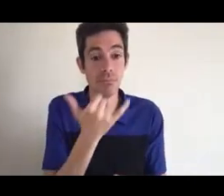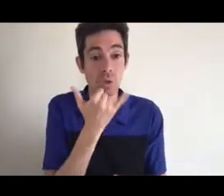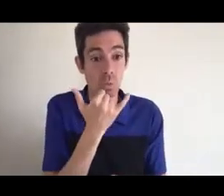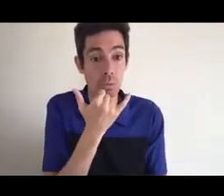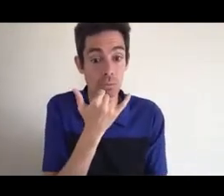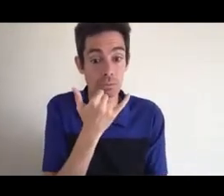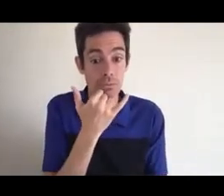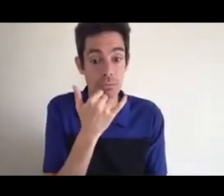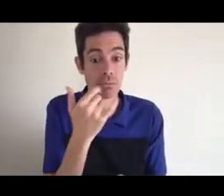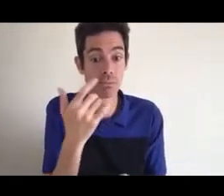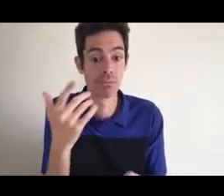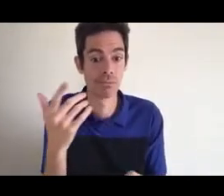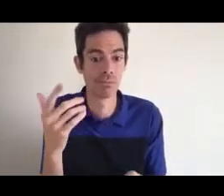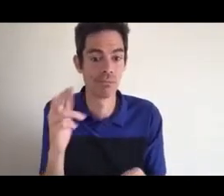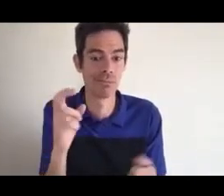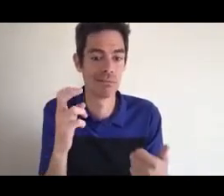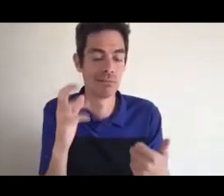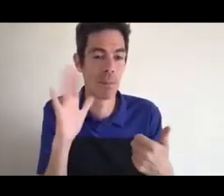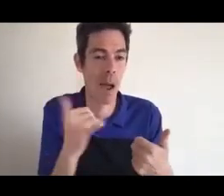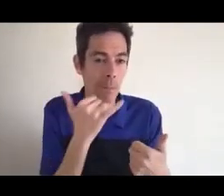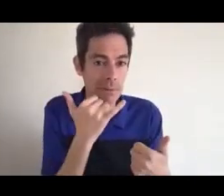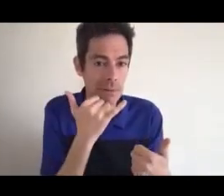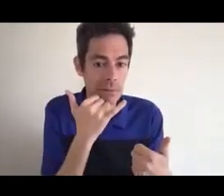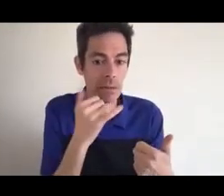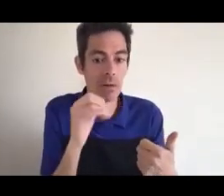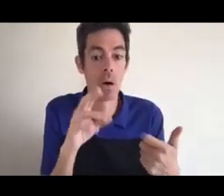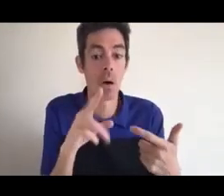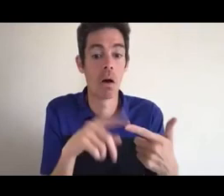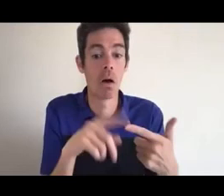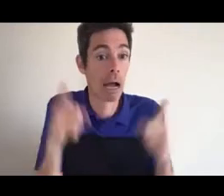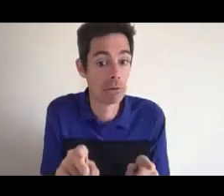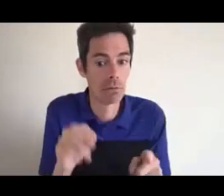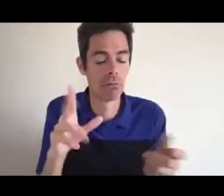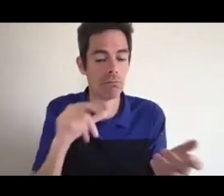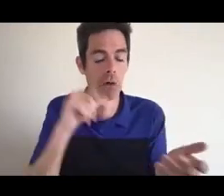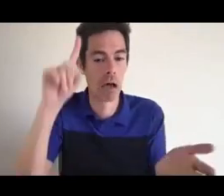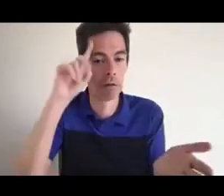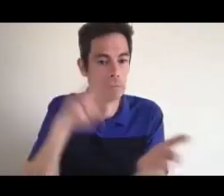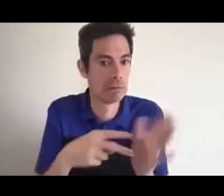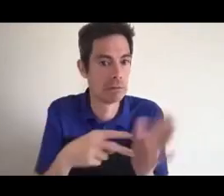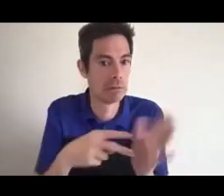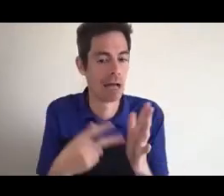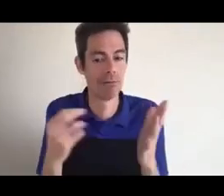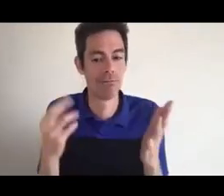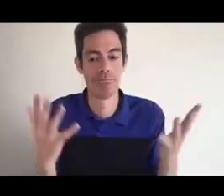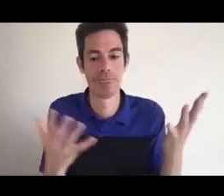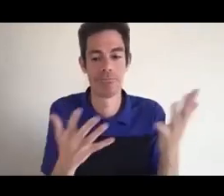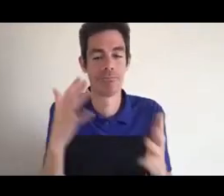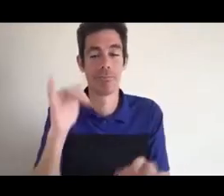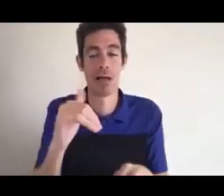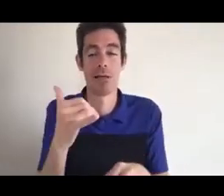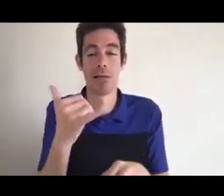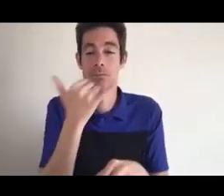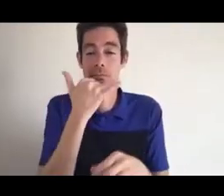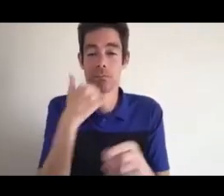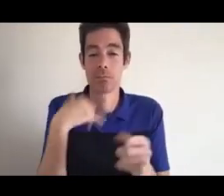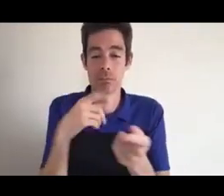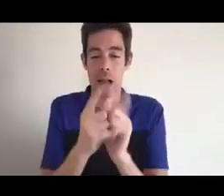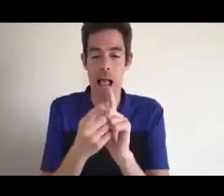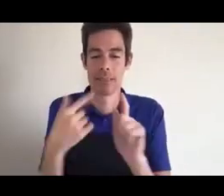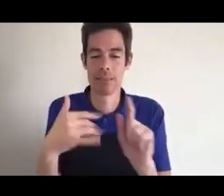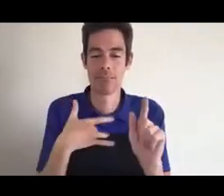And then for oops, for the sign for oops, by mistake, accidentally, or